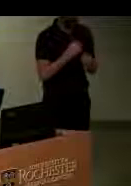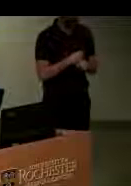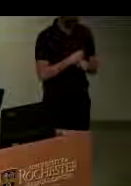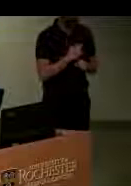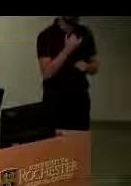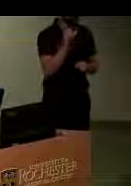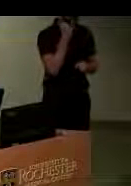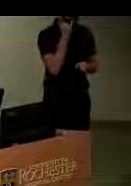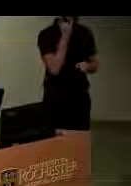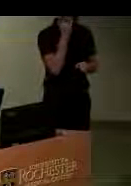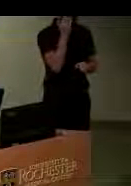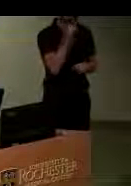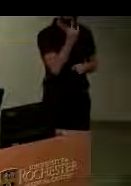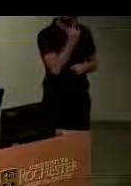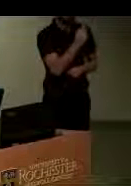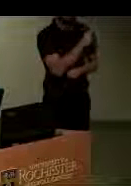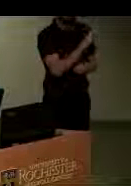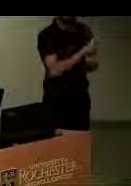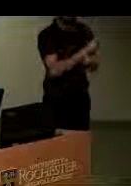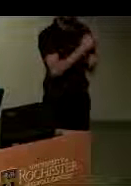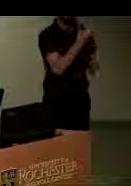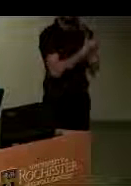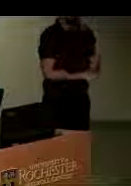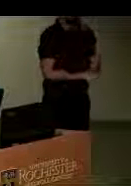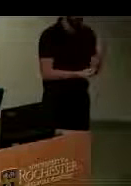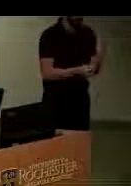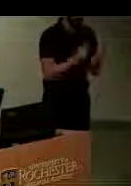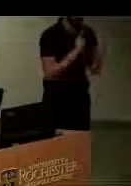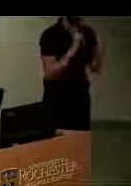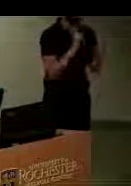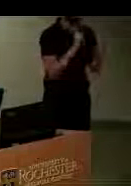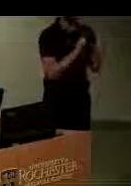death of a resident. But in response to it,